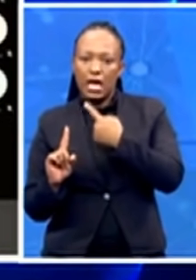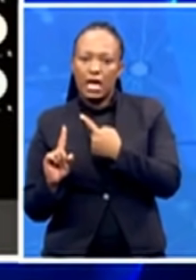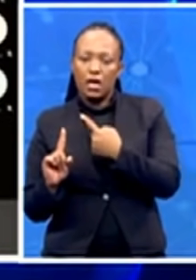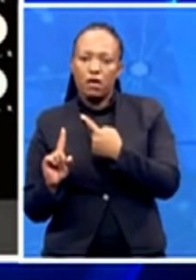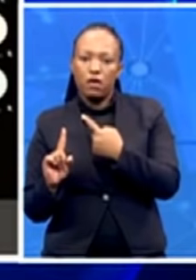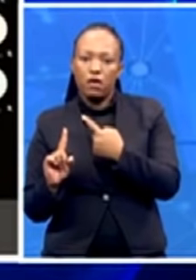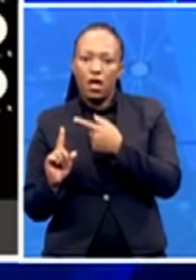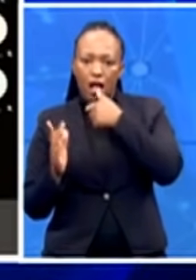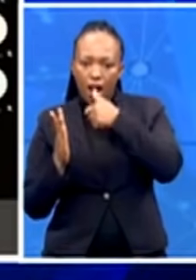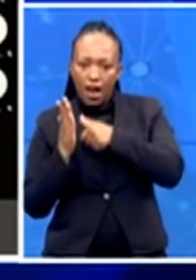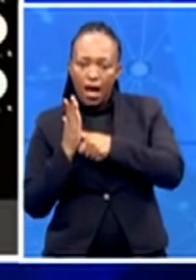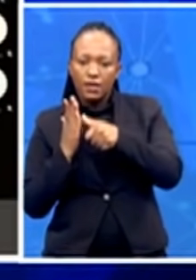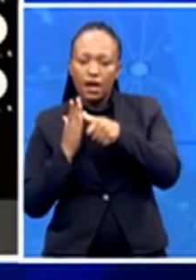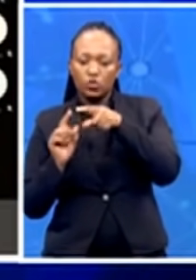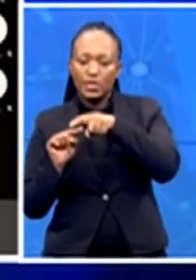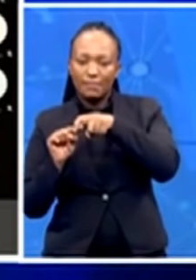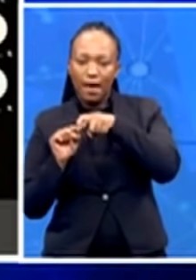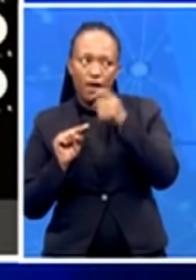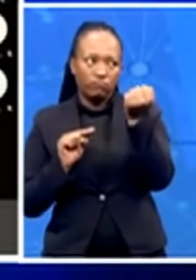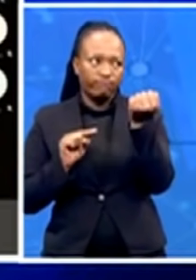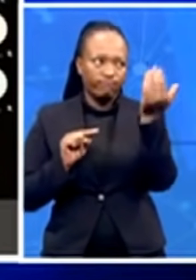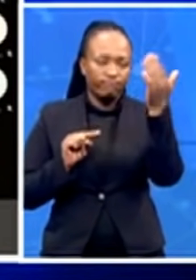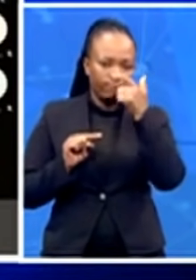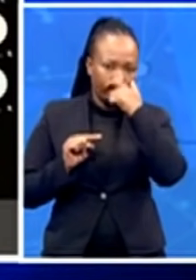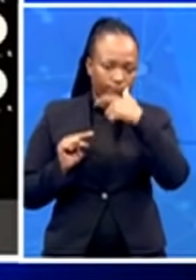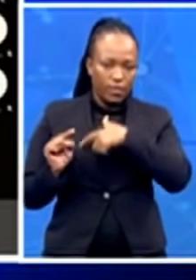and the suspension of the president, as he contends,